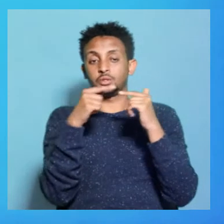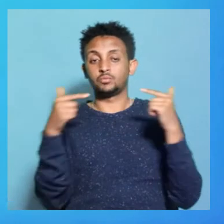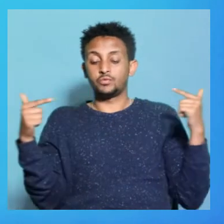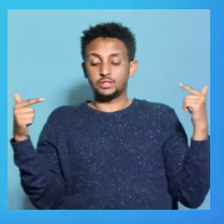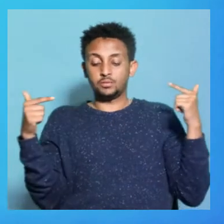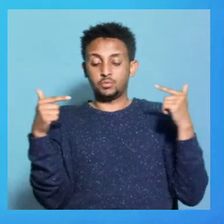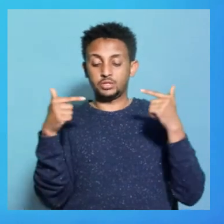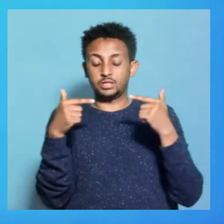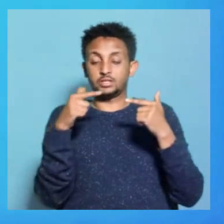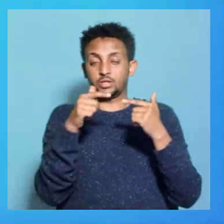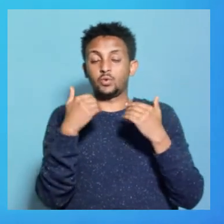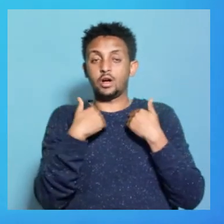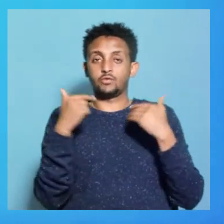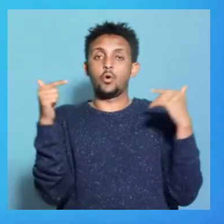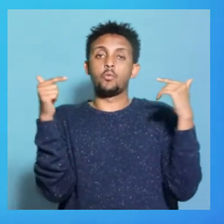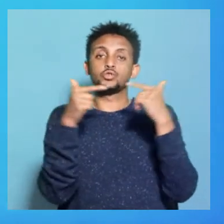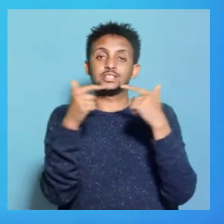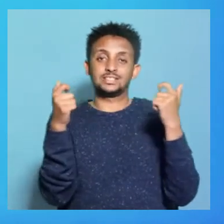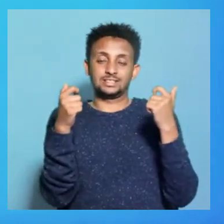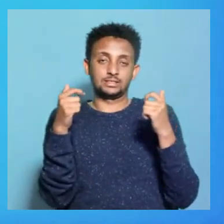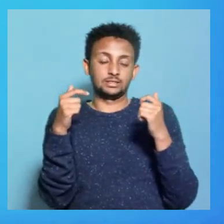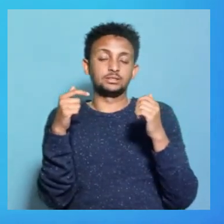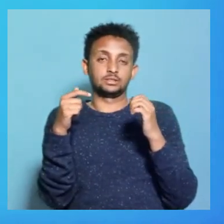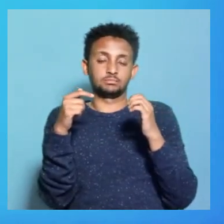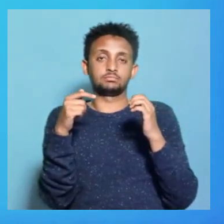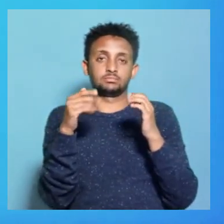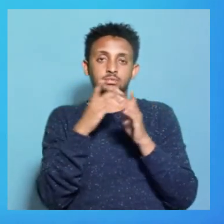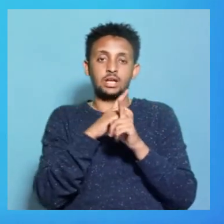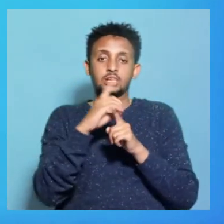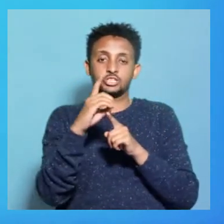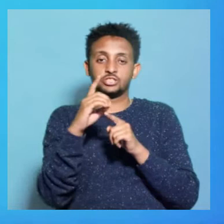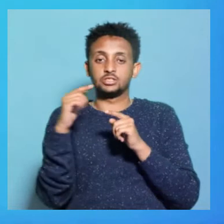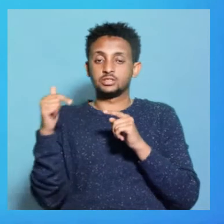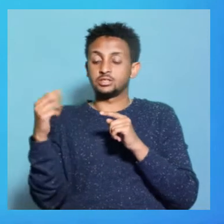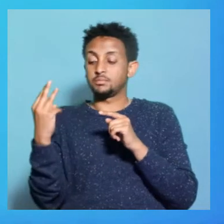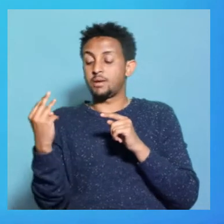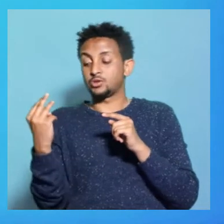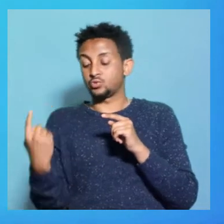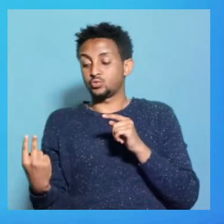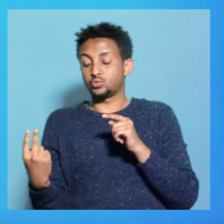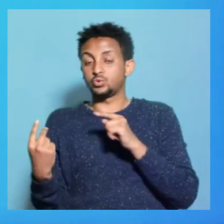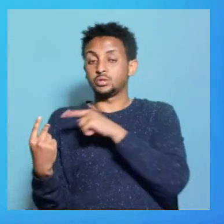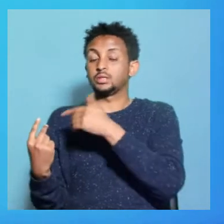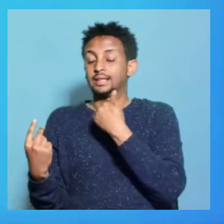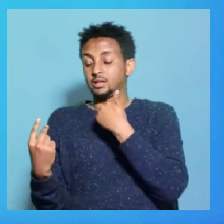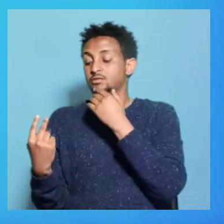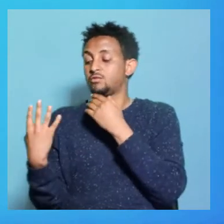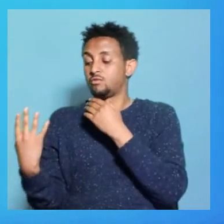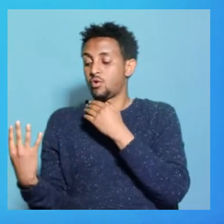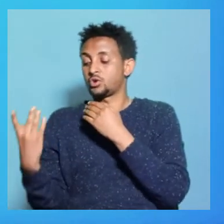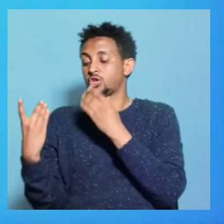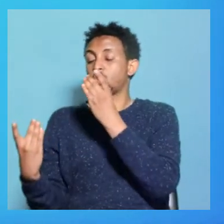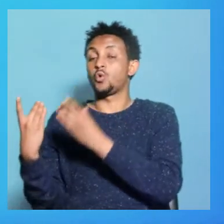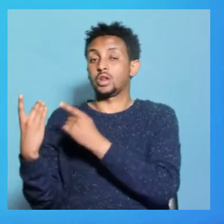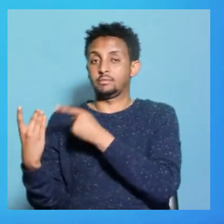moving oppositely, they do have opposite direction. And this is mass 2, and it has 4